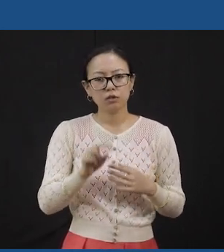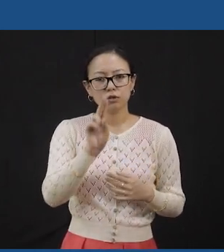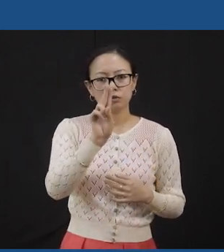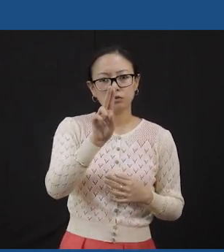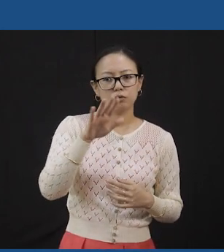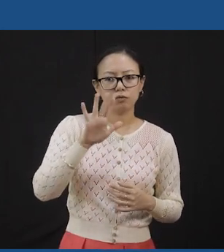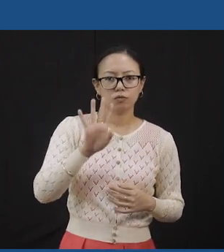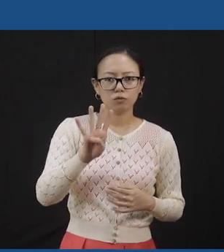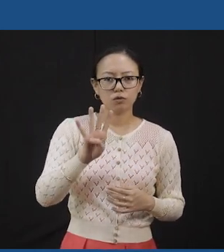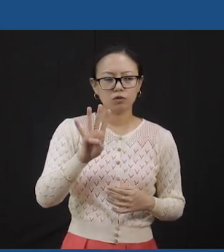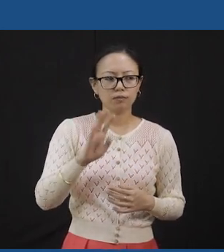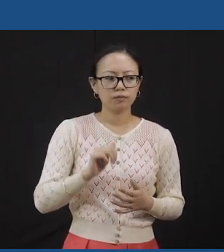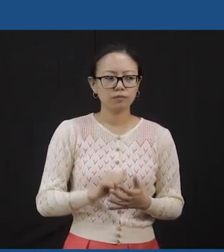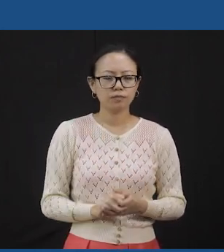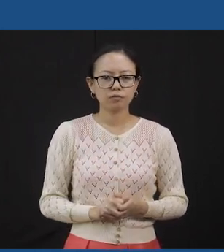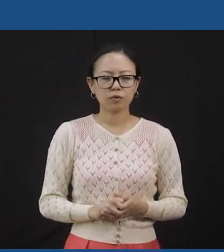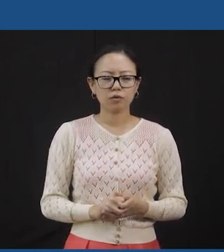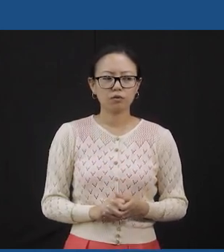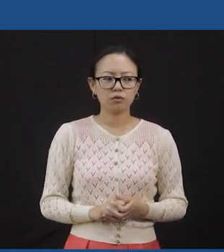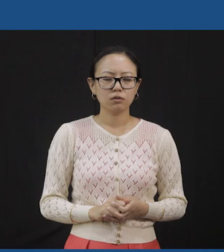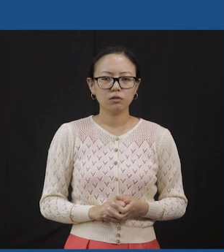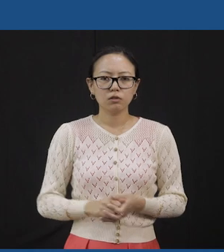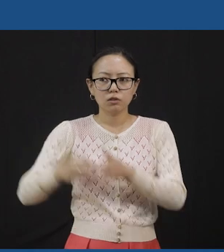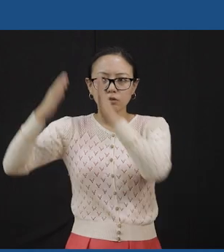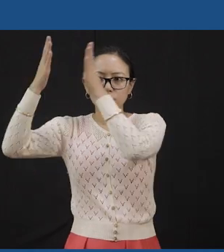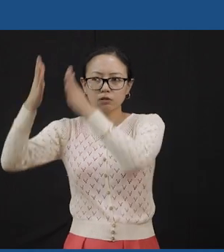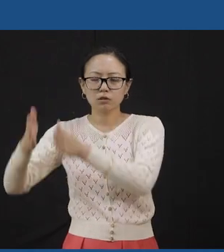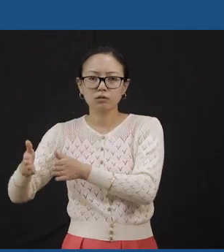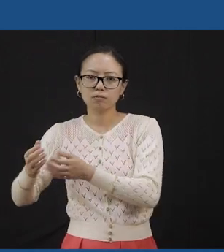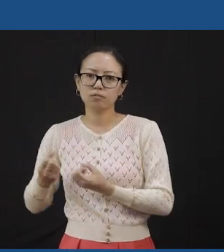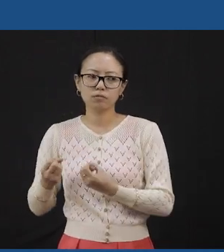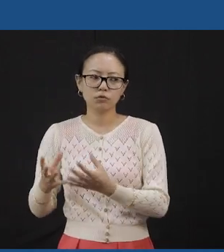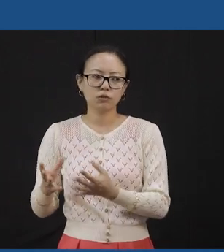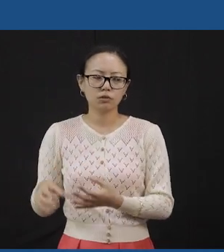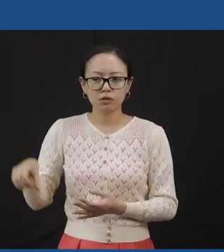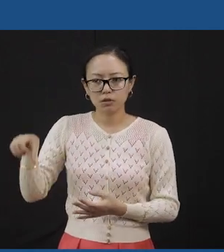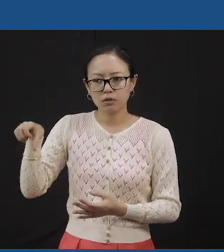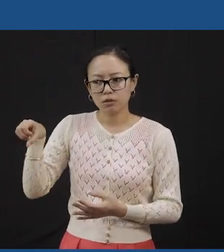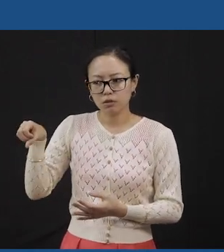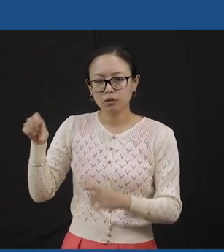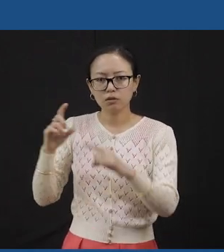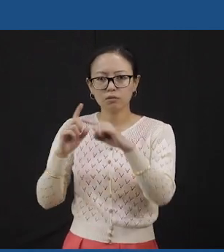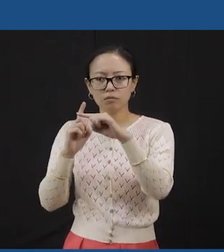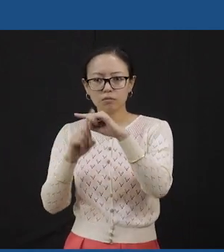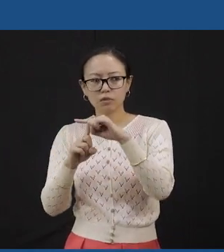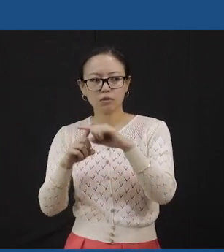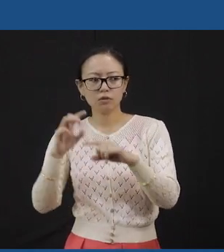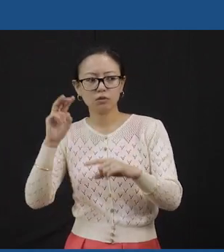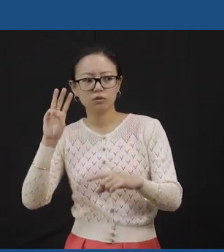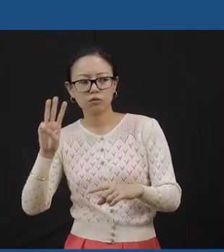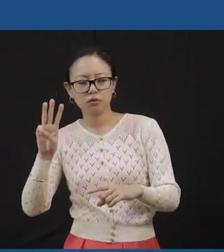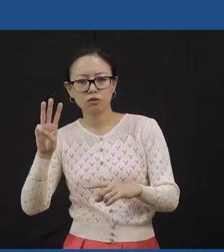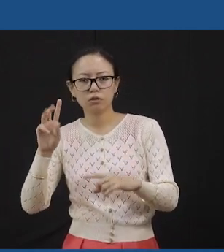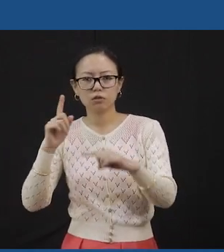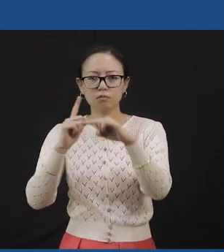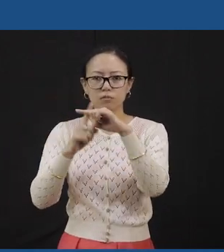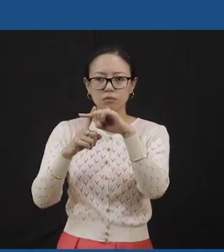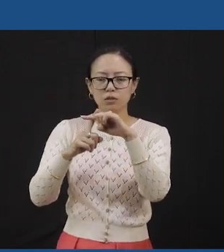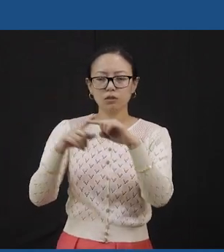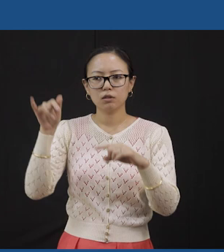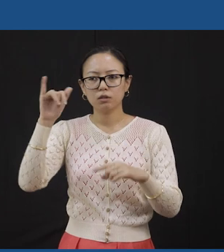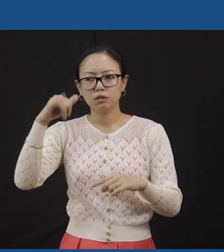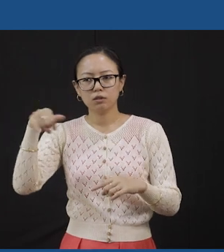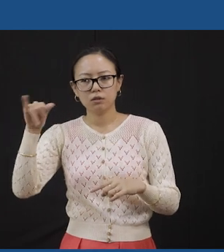We will start from 1's again. That is 9 plus 3 is 11. 11 plus